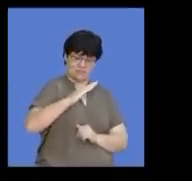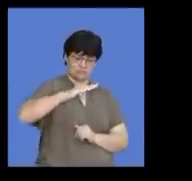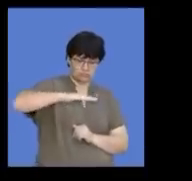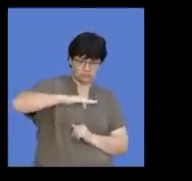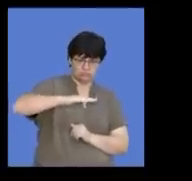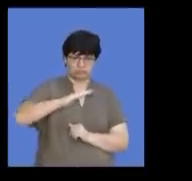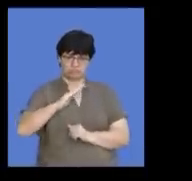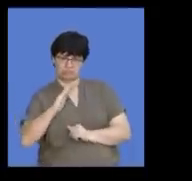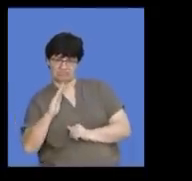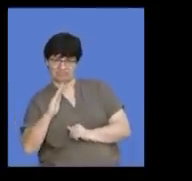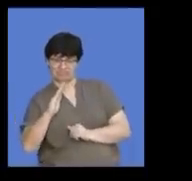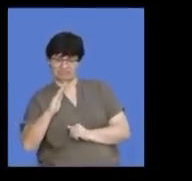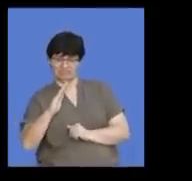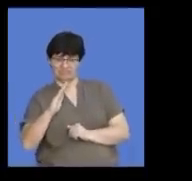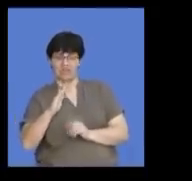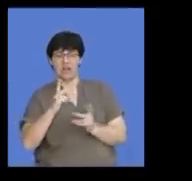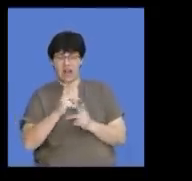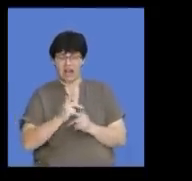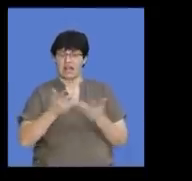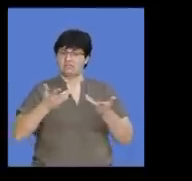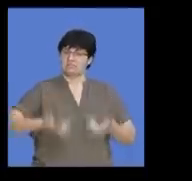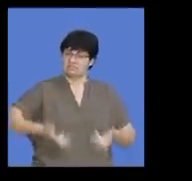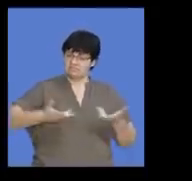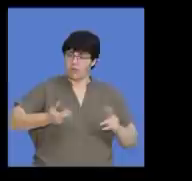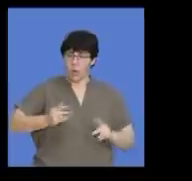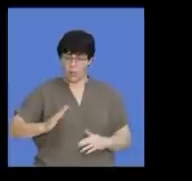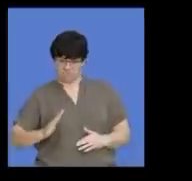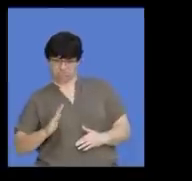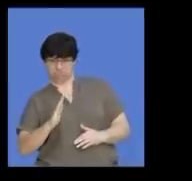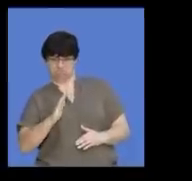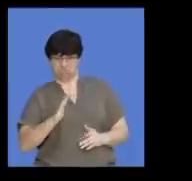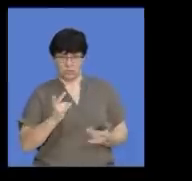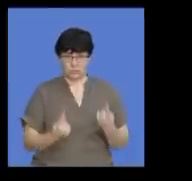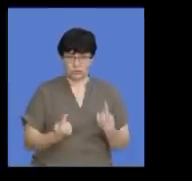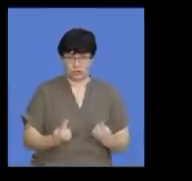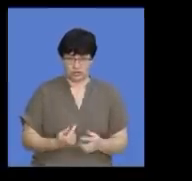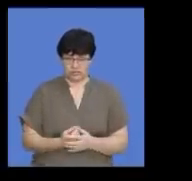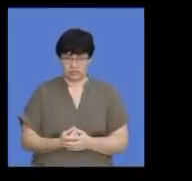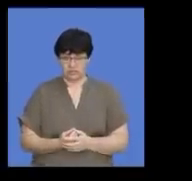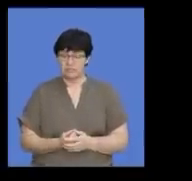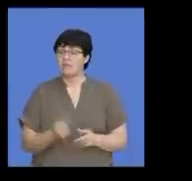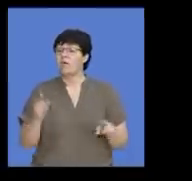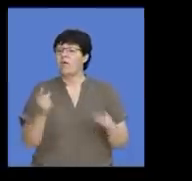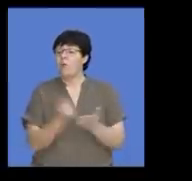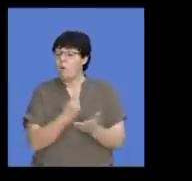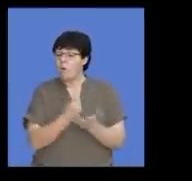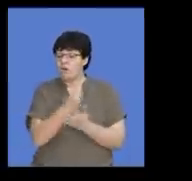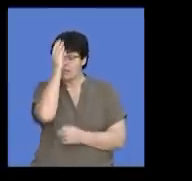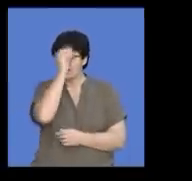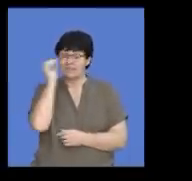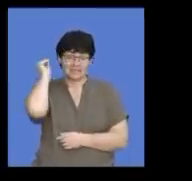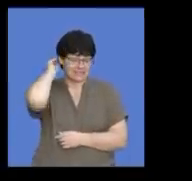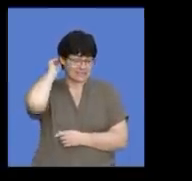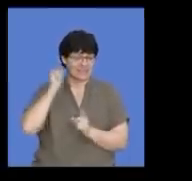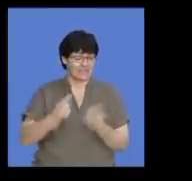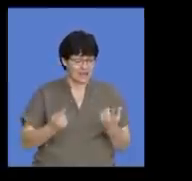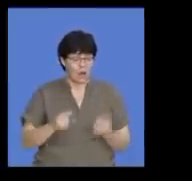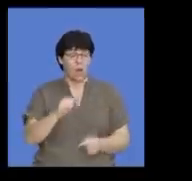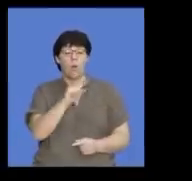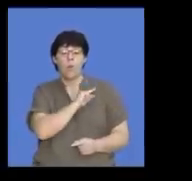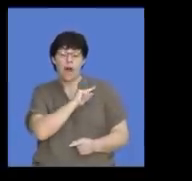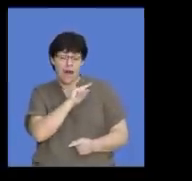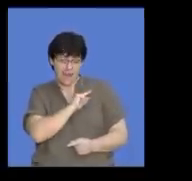how steep or how gentle the slope is. So, always remember the exception. Due